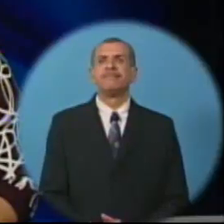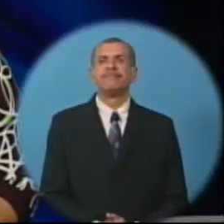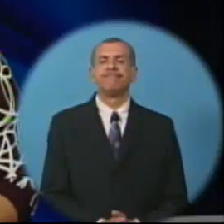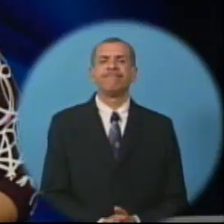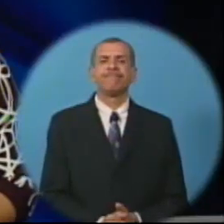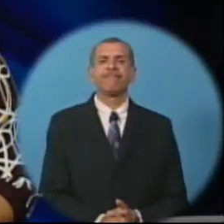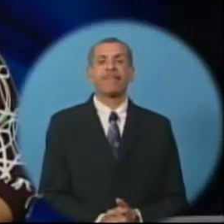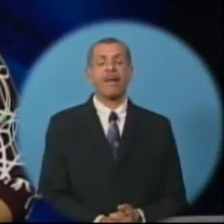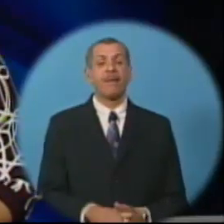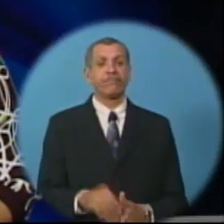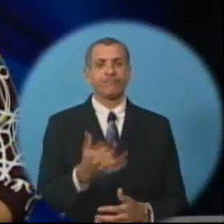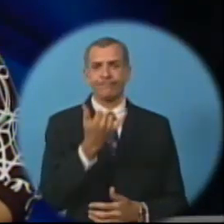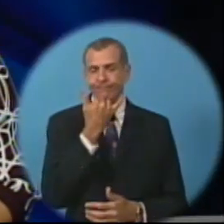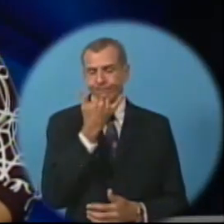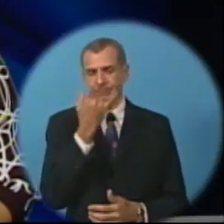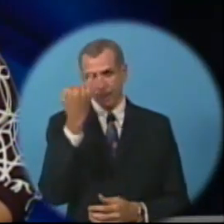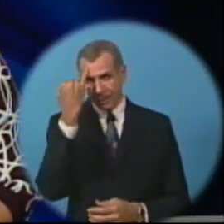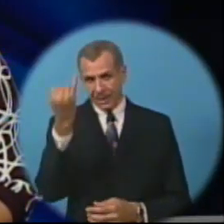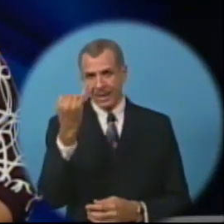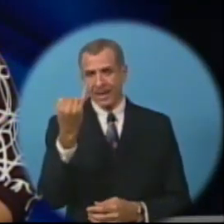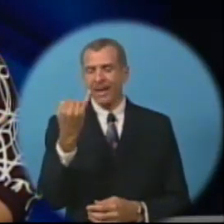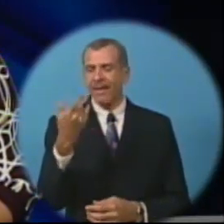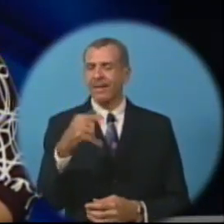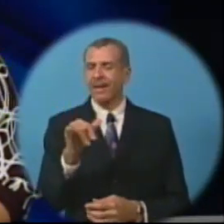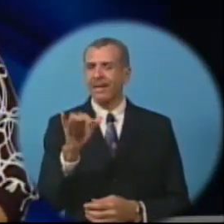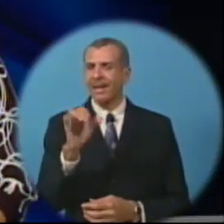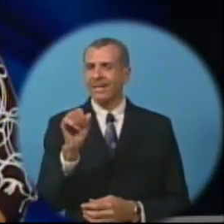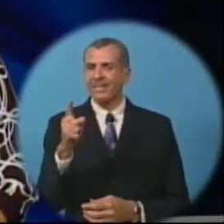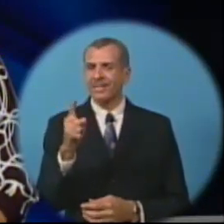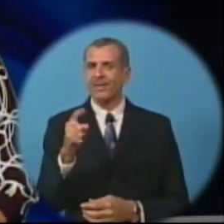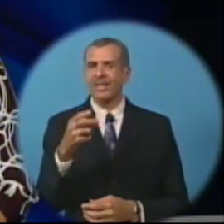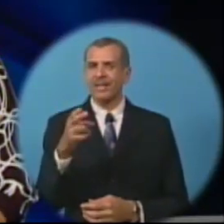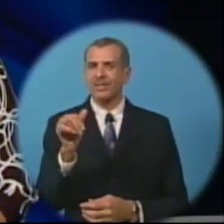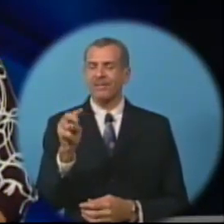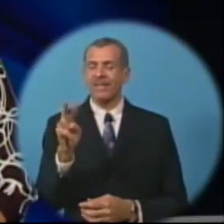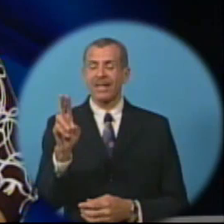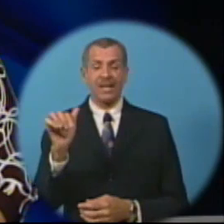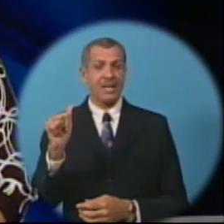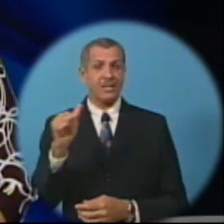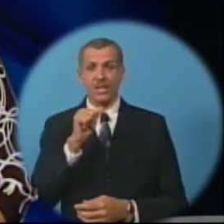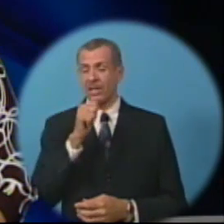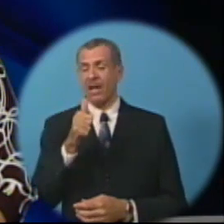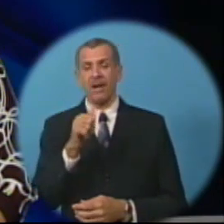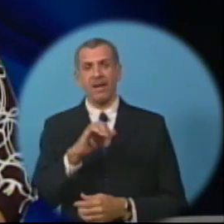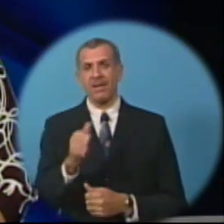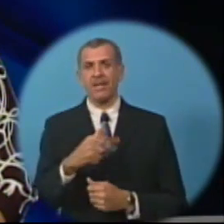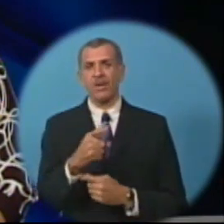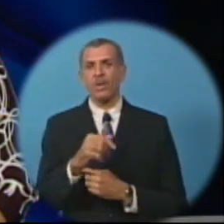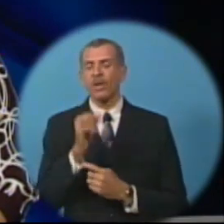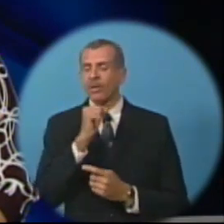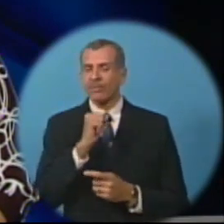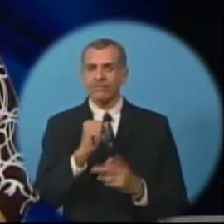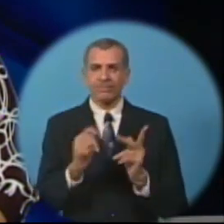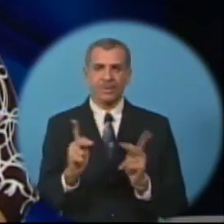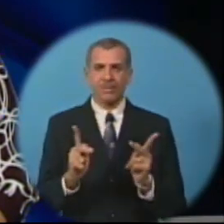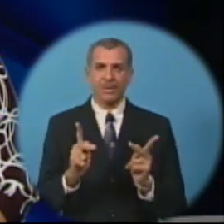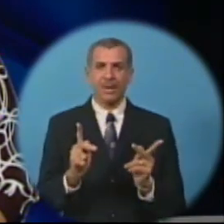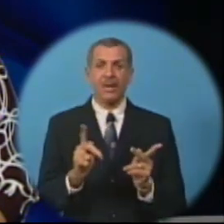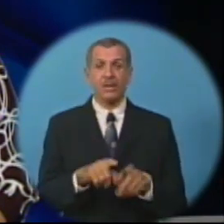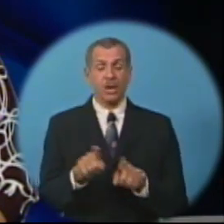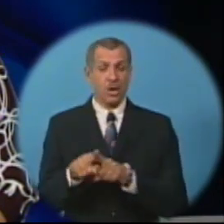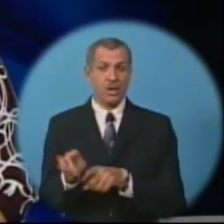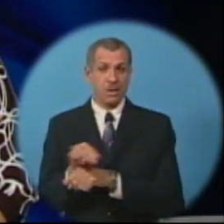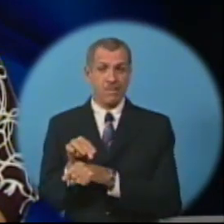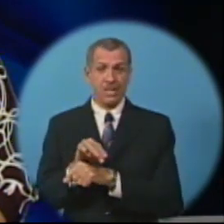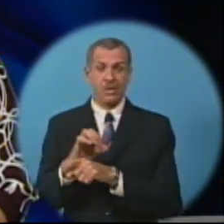There is a misconception that issues related to HIV and AIDS do not have anything to do with the aging or the elderly. This is according to